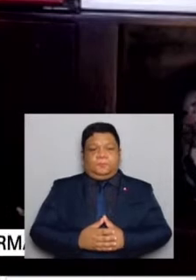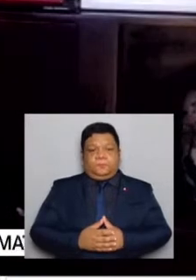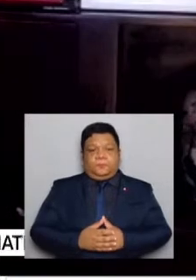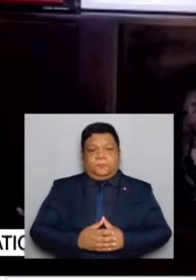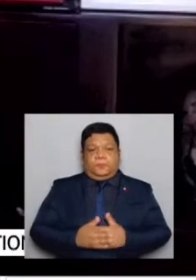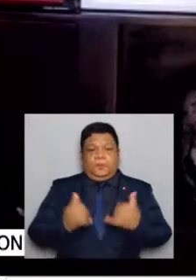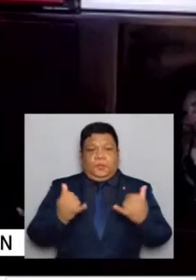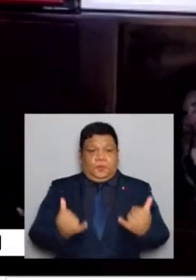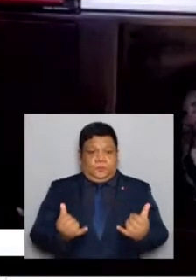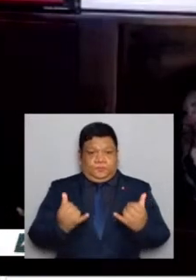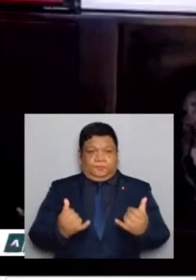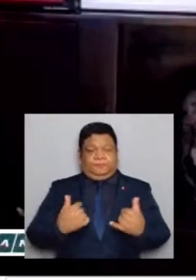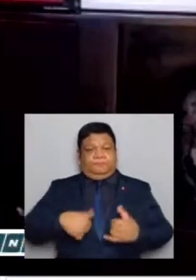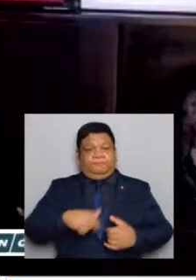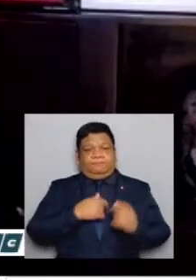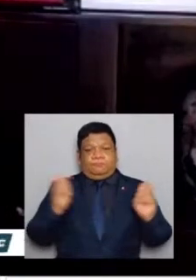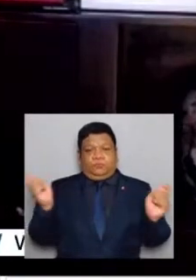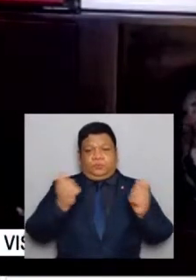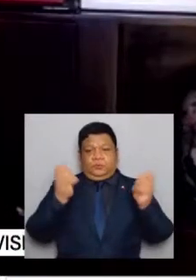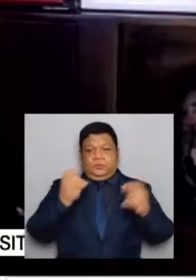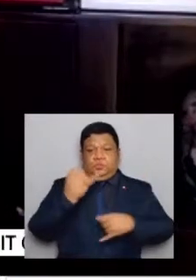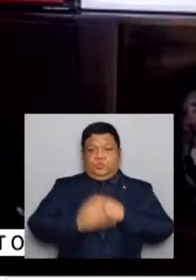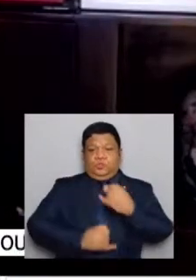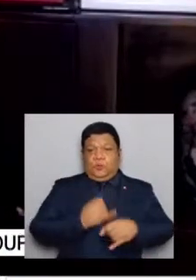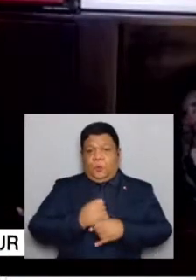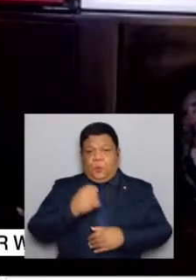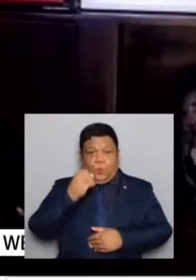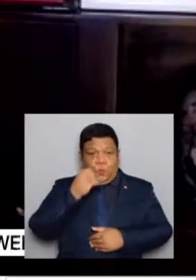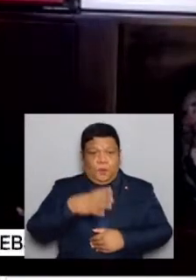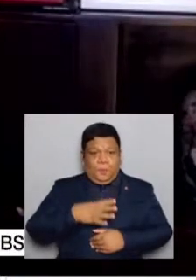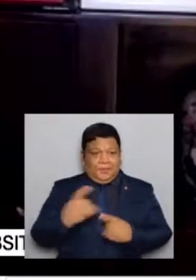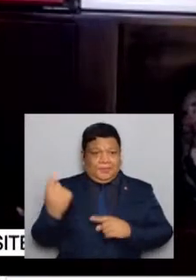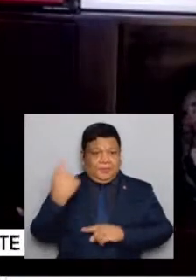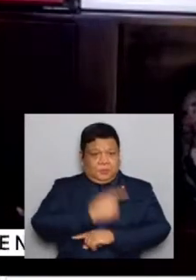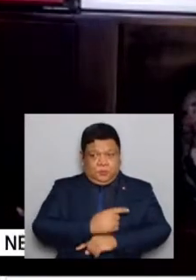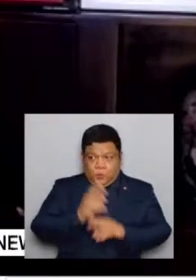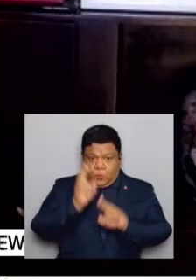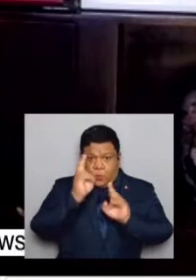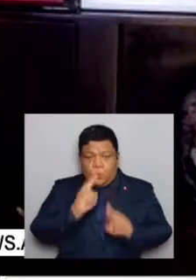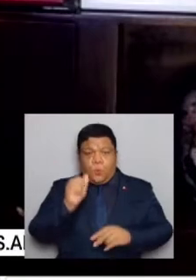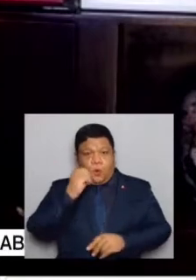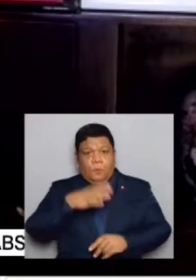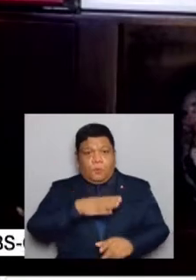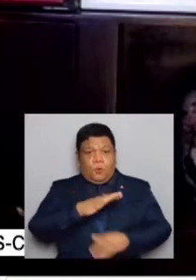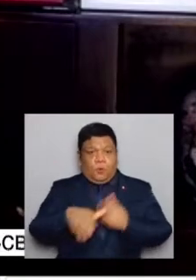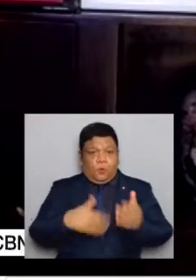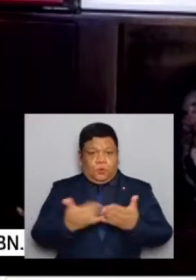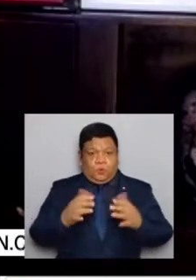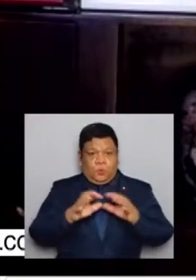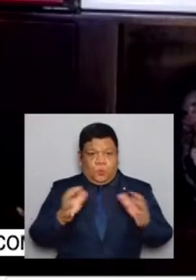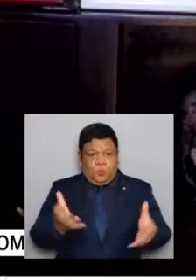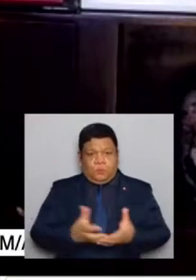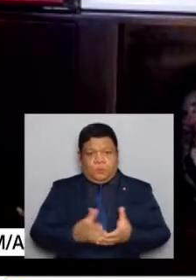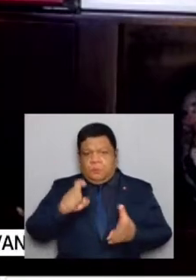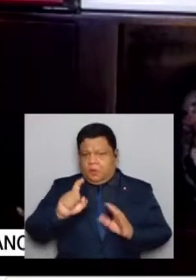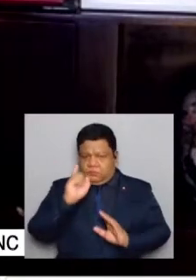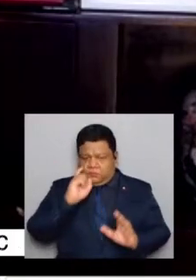Well, today, we celebrate International Women's Day, but as we honor women all across the globe, we must recognize